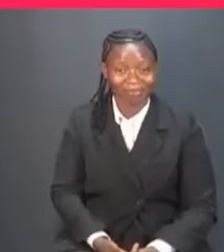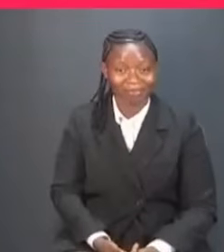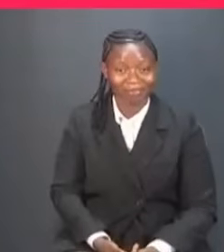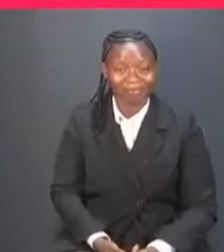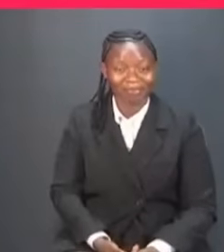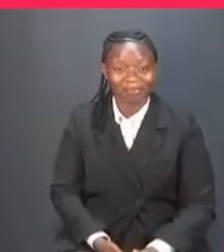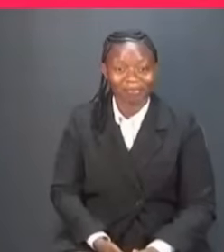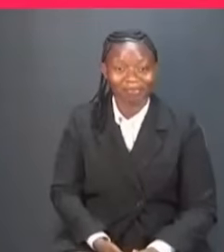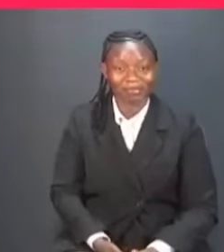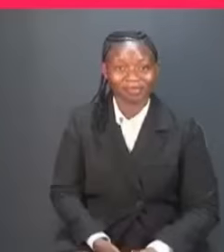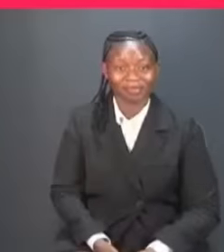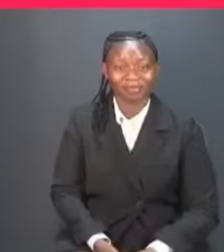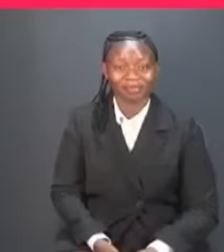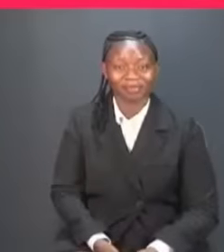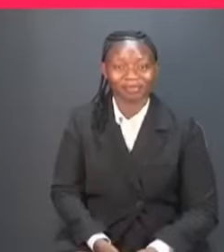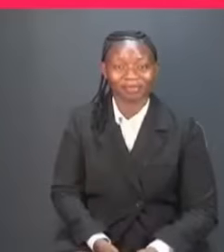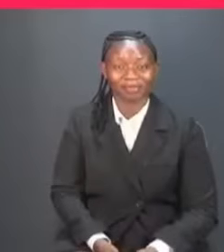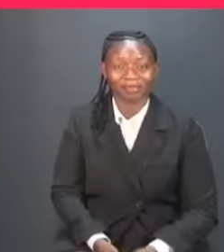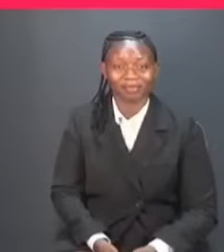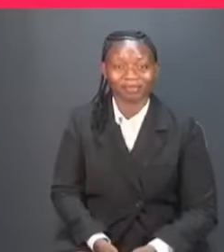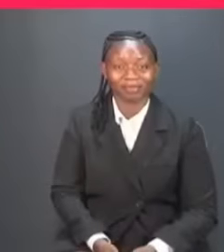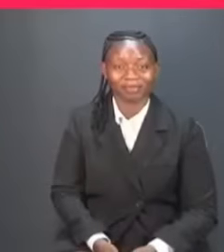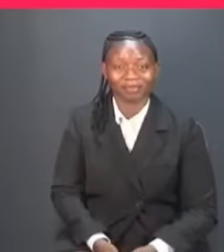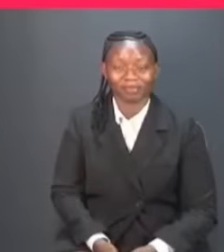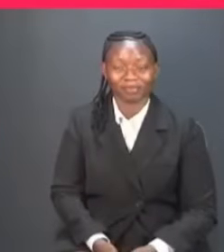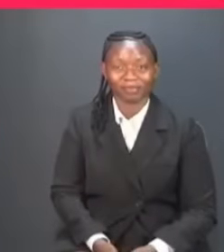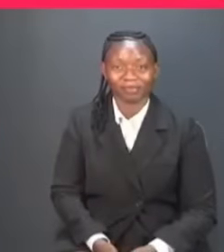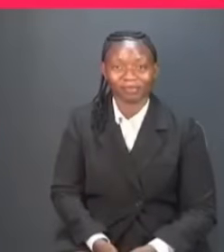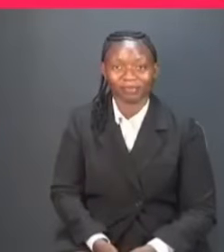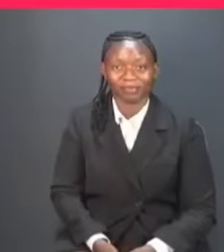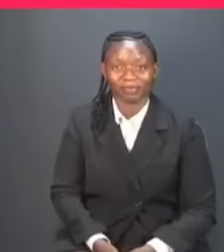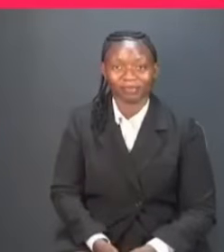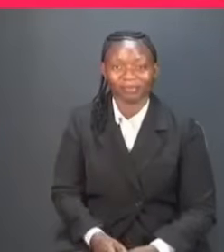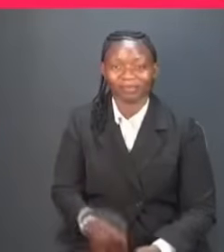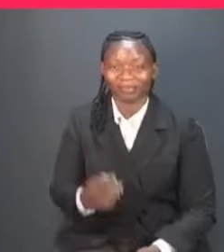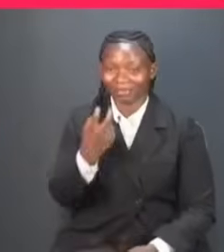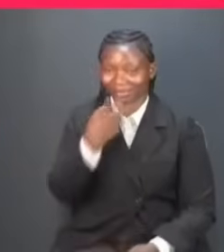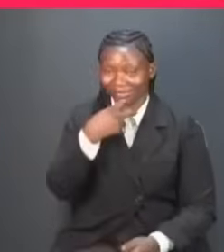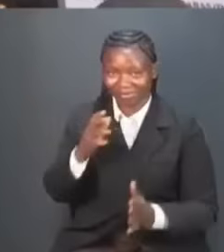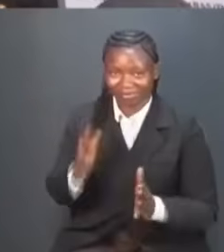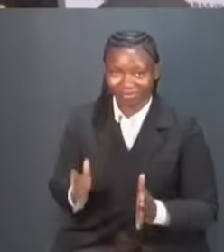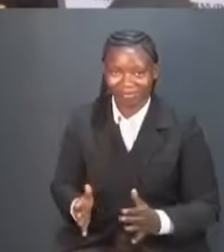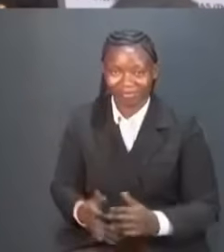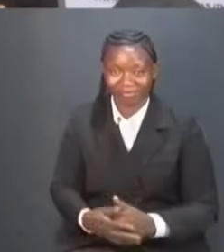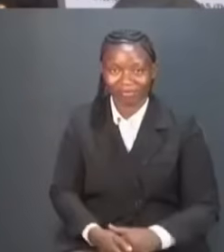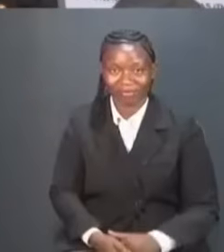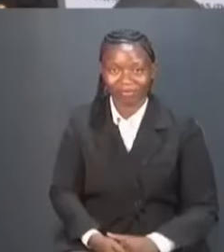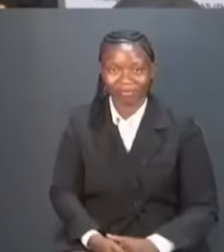have the vice president authority, that's all. Speaker,